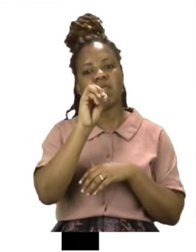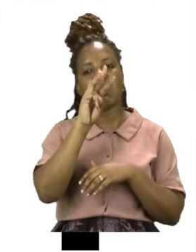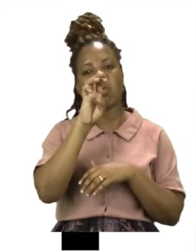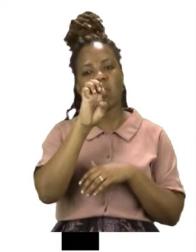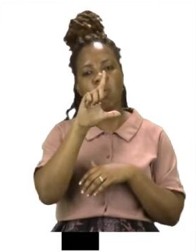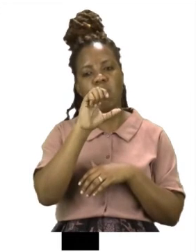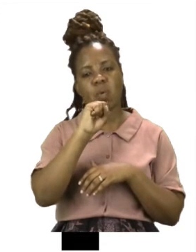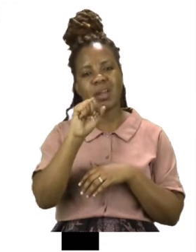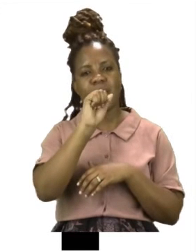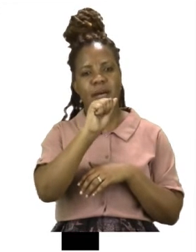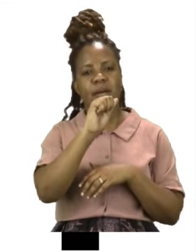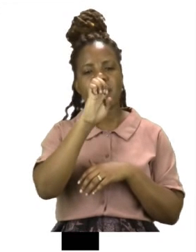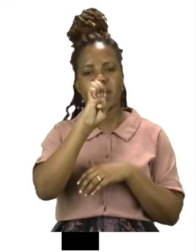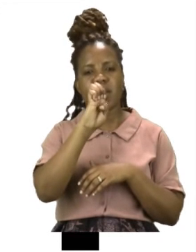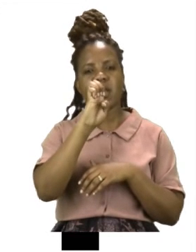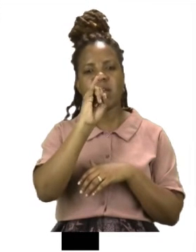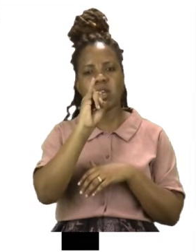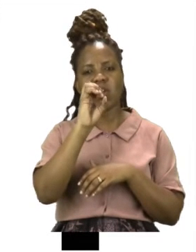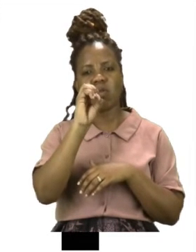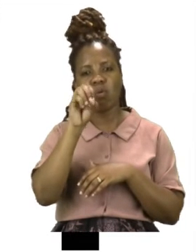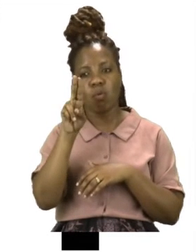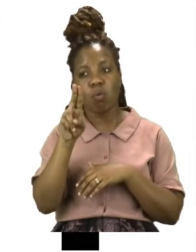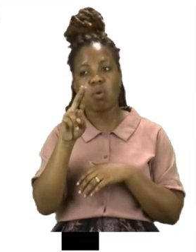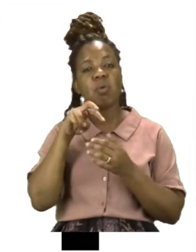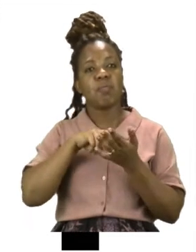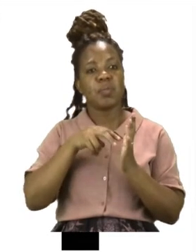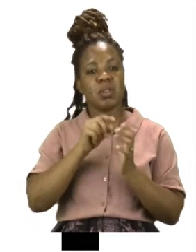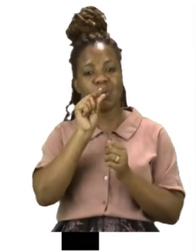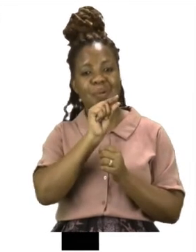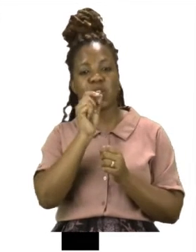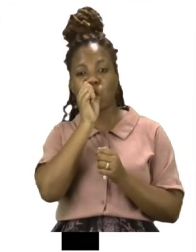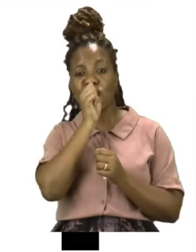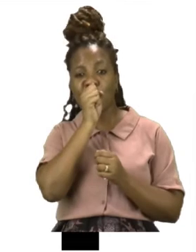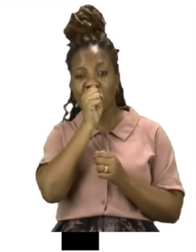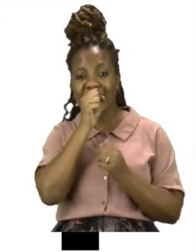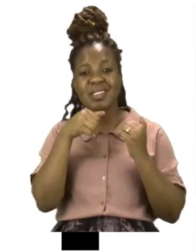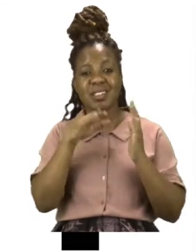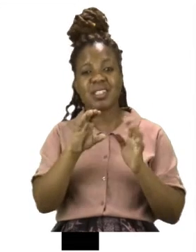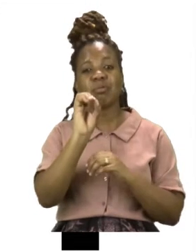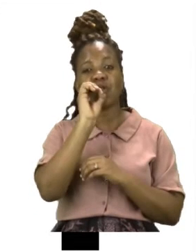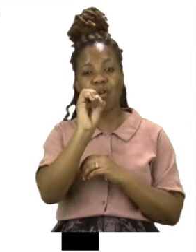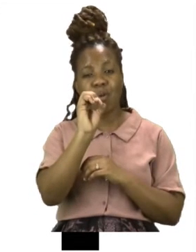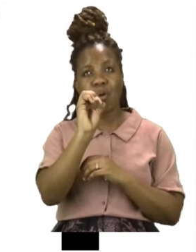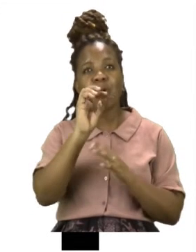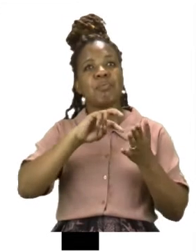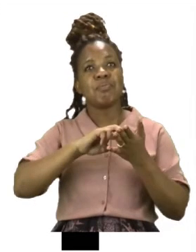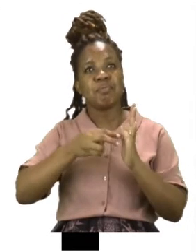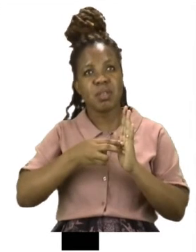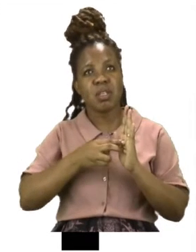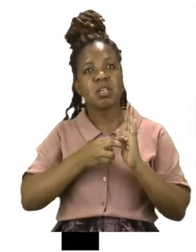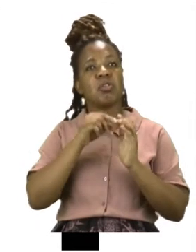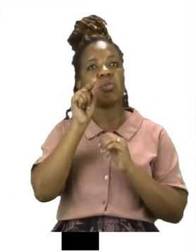case, the word orange, orange, starts with a vowel, which means that the